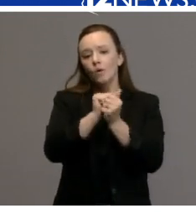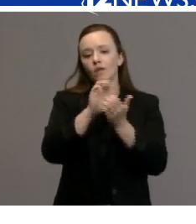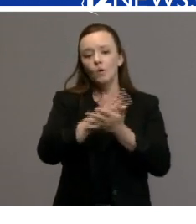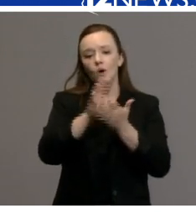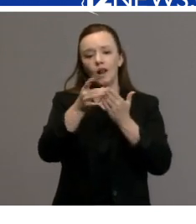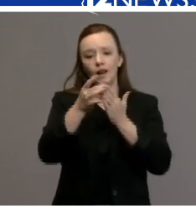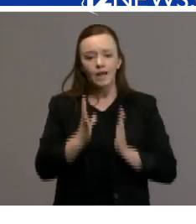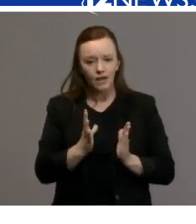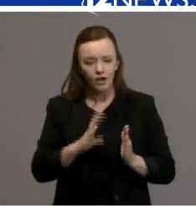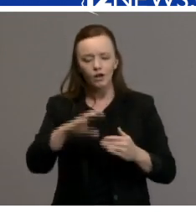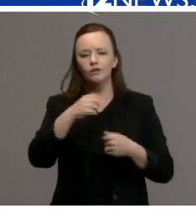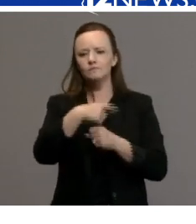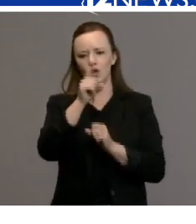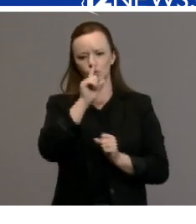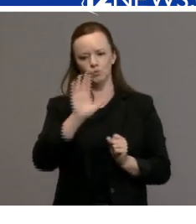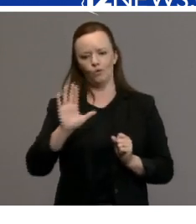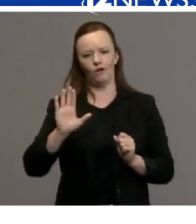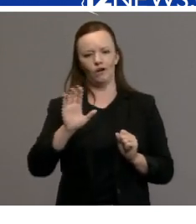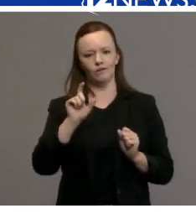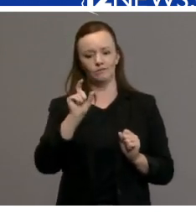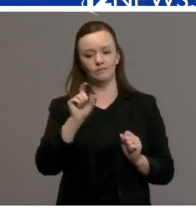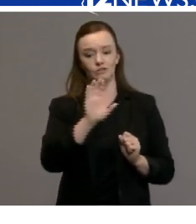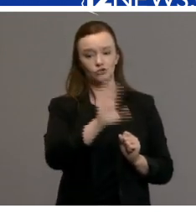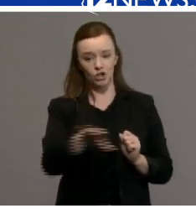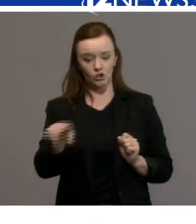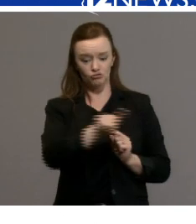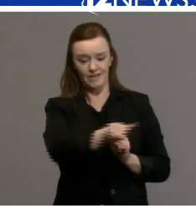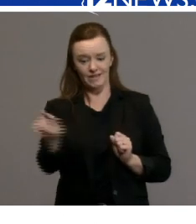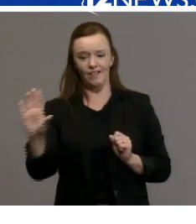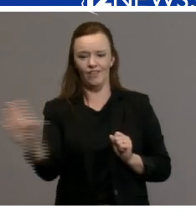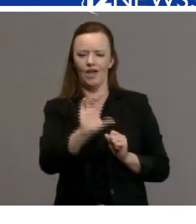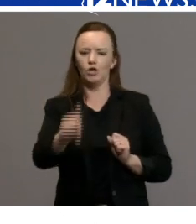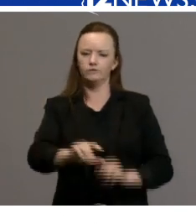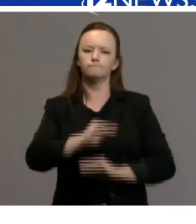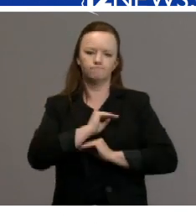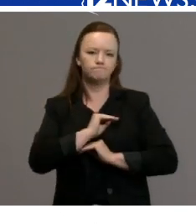the children around the state are met.